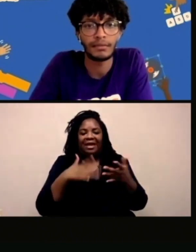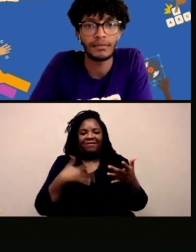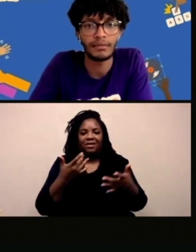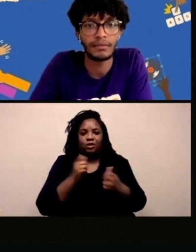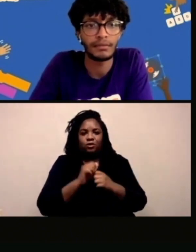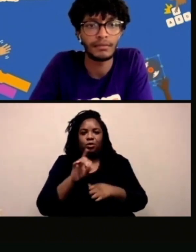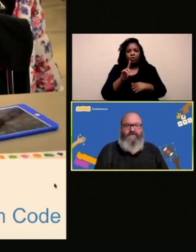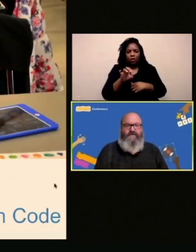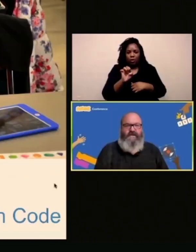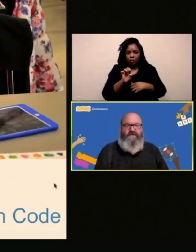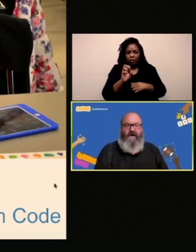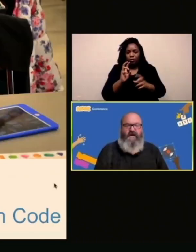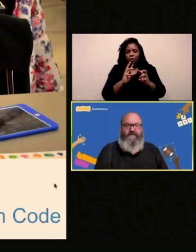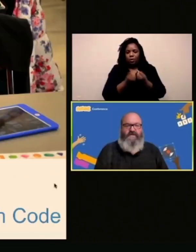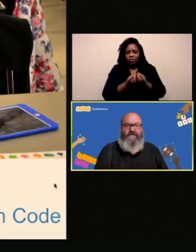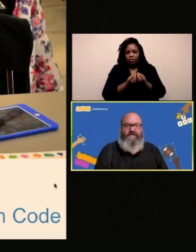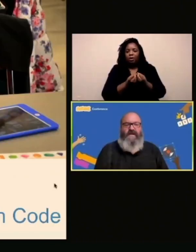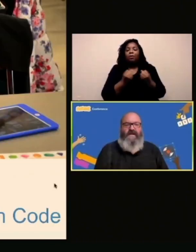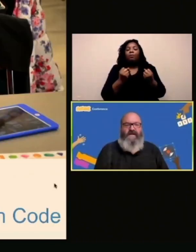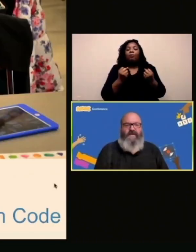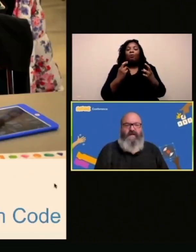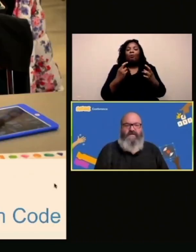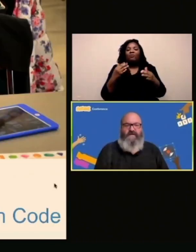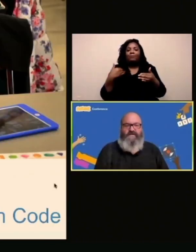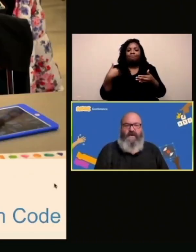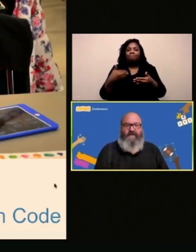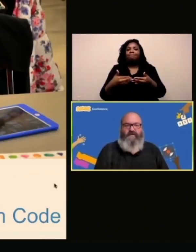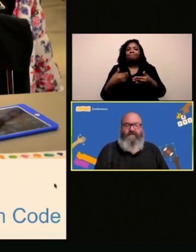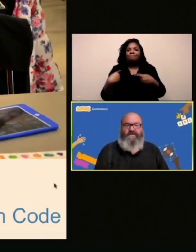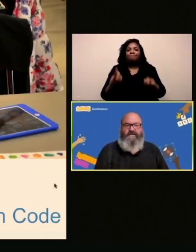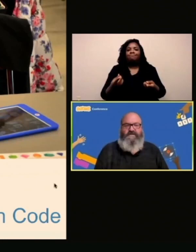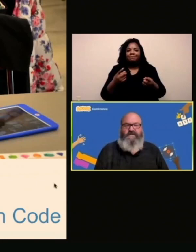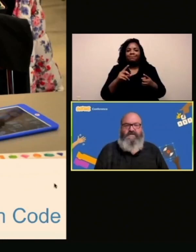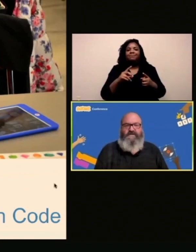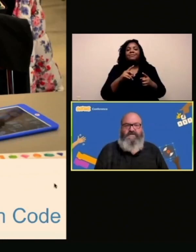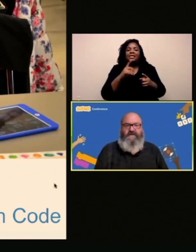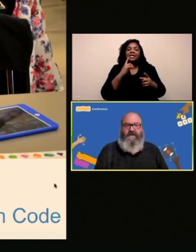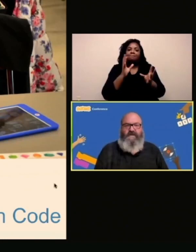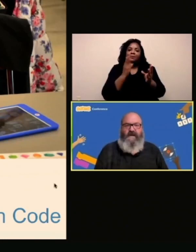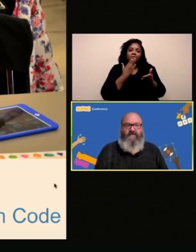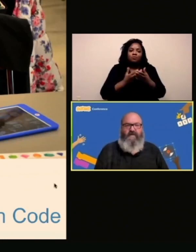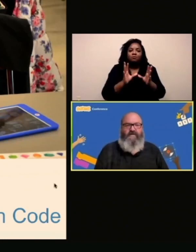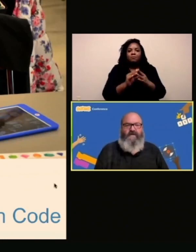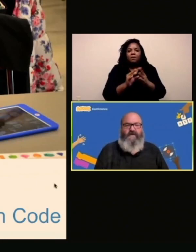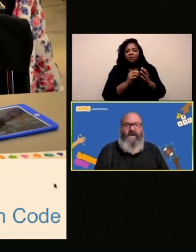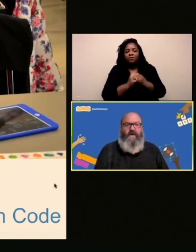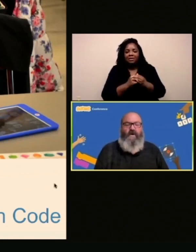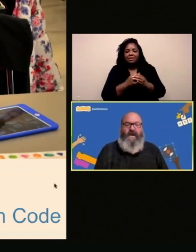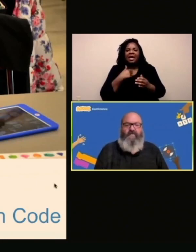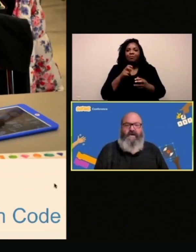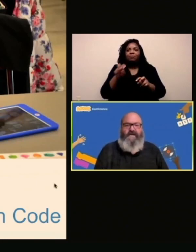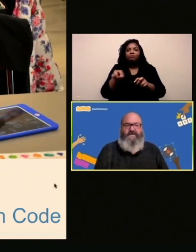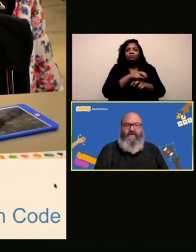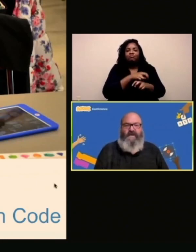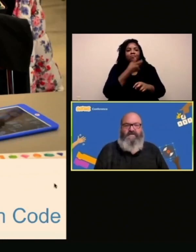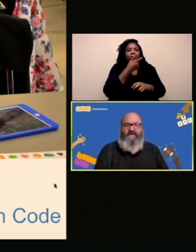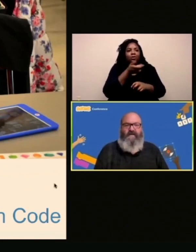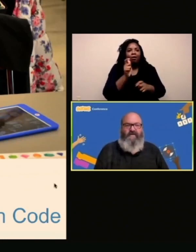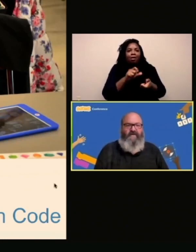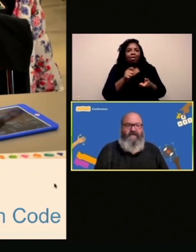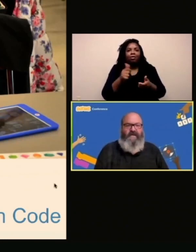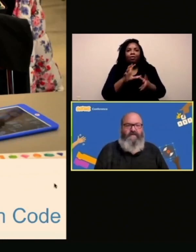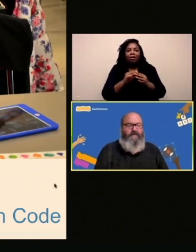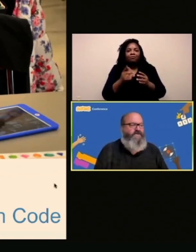is having a wonderful Scratch conference. I've been able to drop in a few sessions and just I love the work everybody's doing